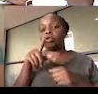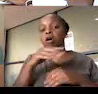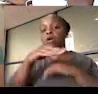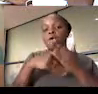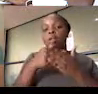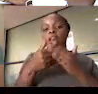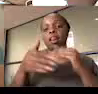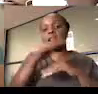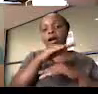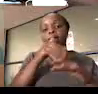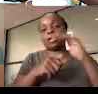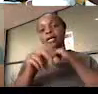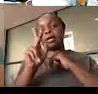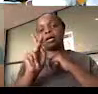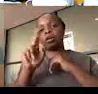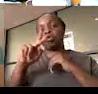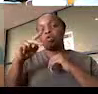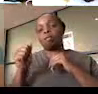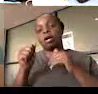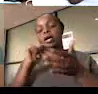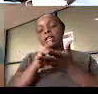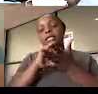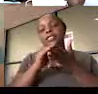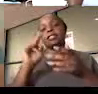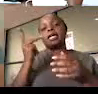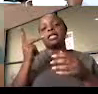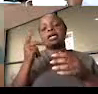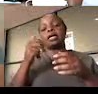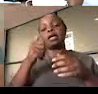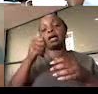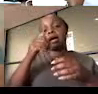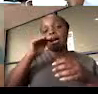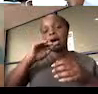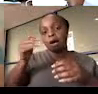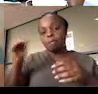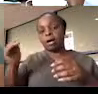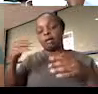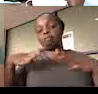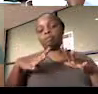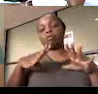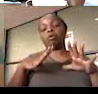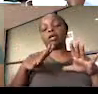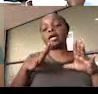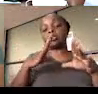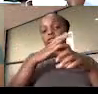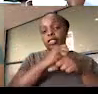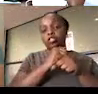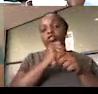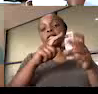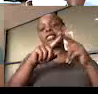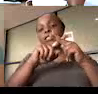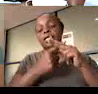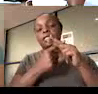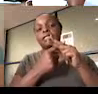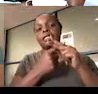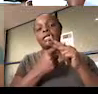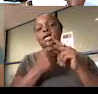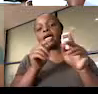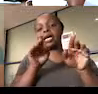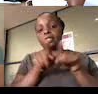kesho, na hata pesa yenyewe haitoshi. And all you have to do is to register as a member of